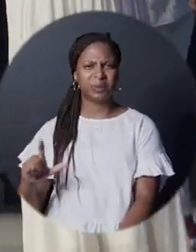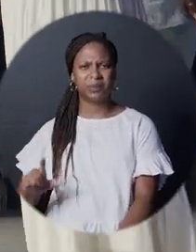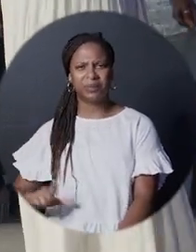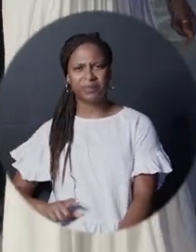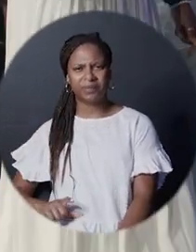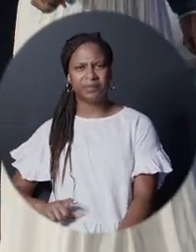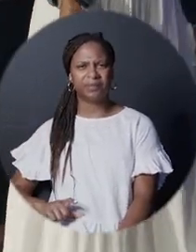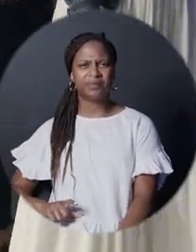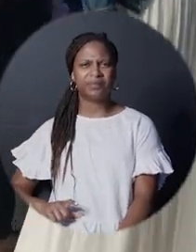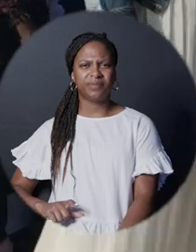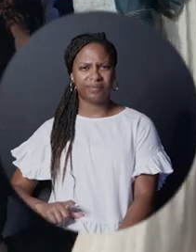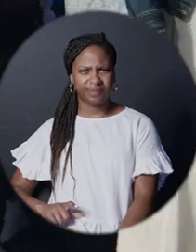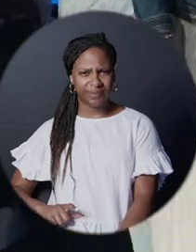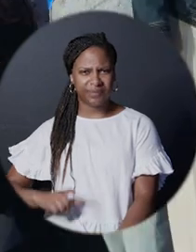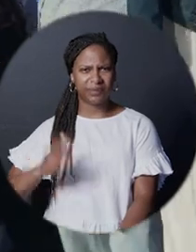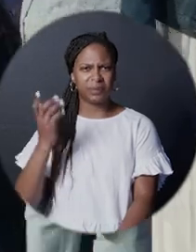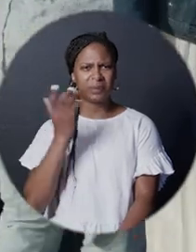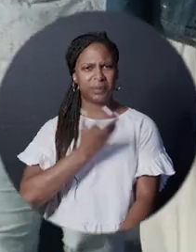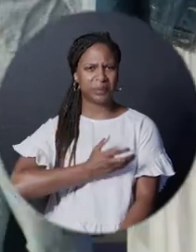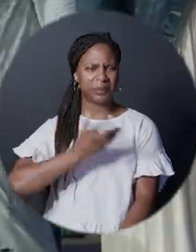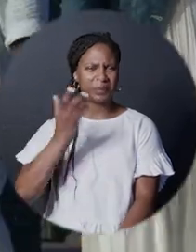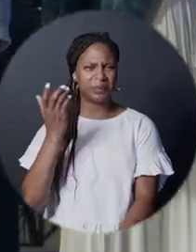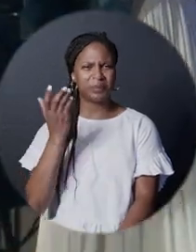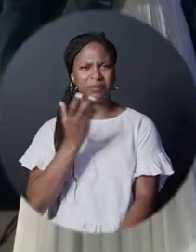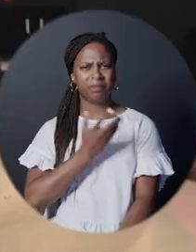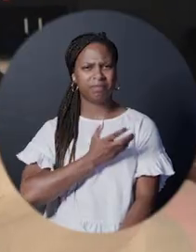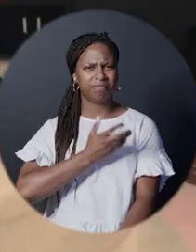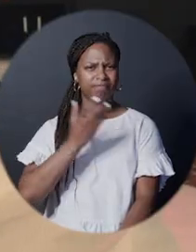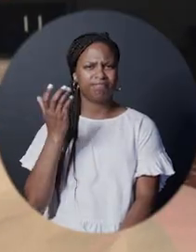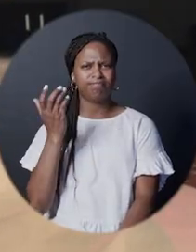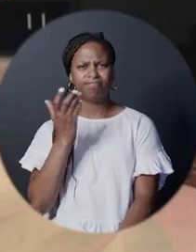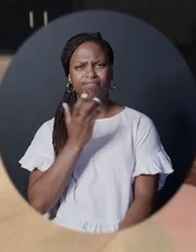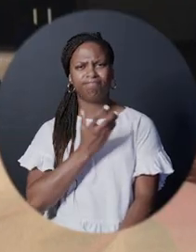Yes, Lord. Oh,